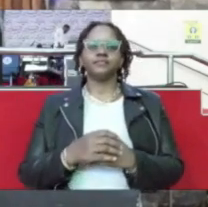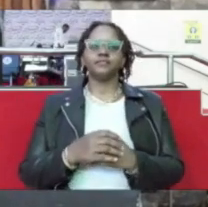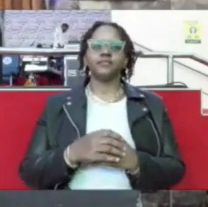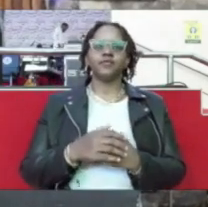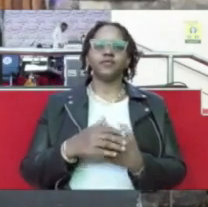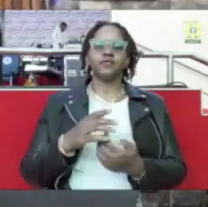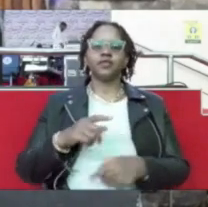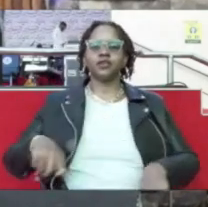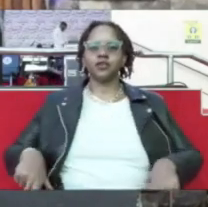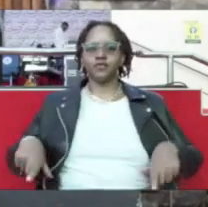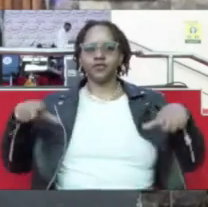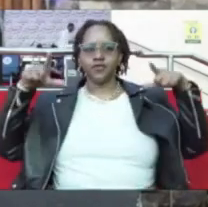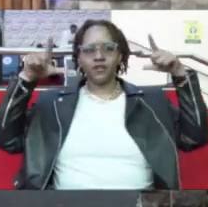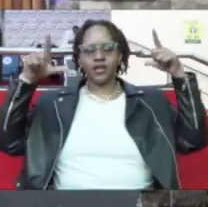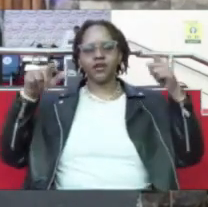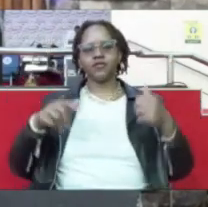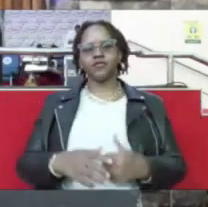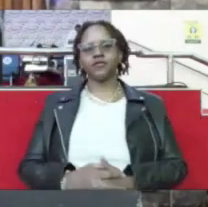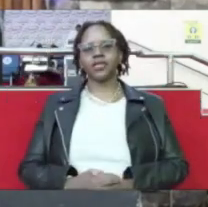life